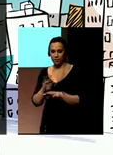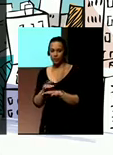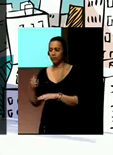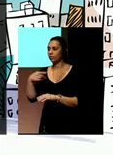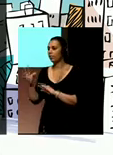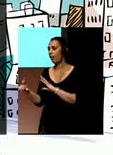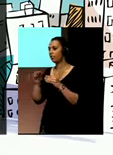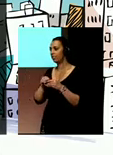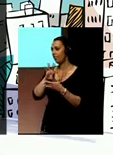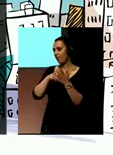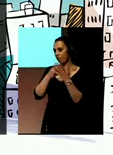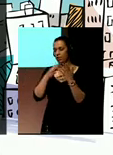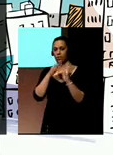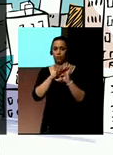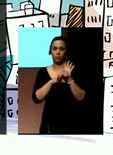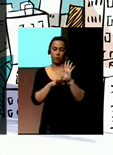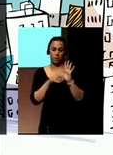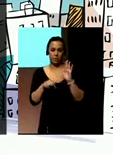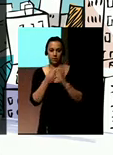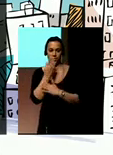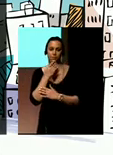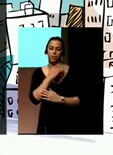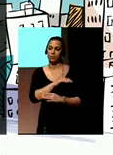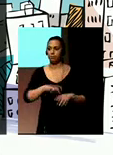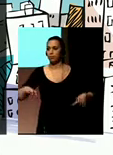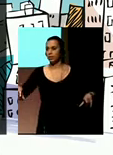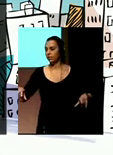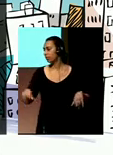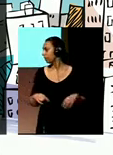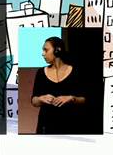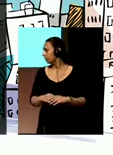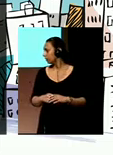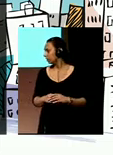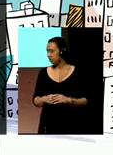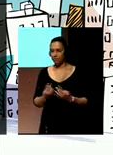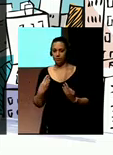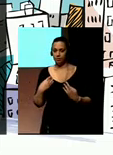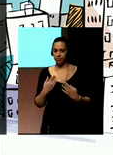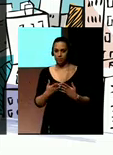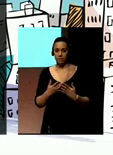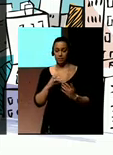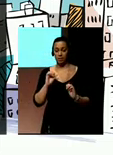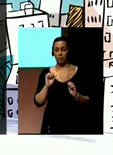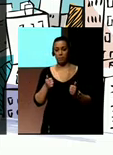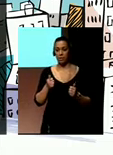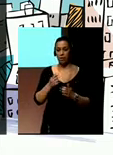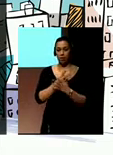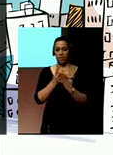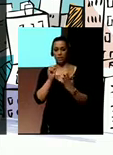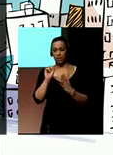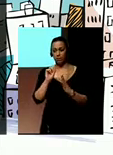their effort to adapt to the time we had for this round table.